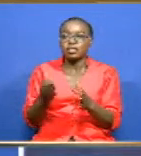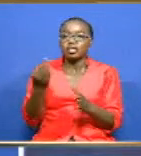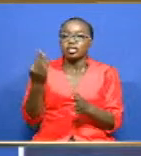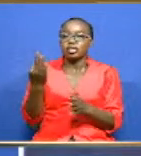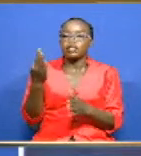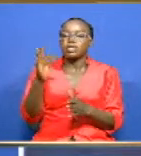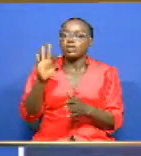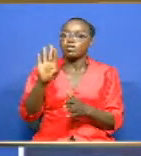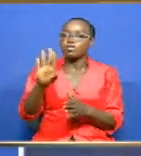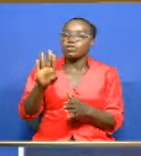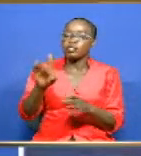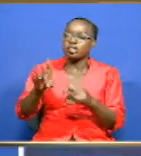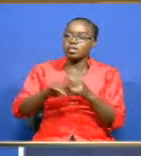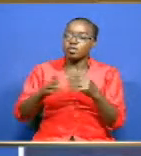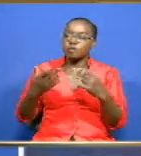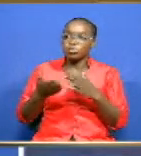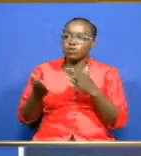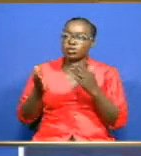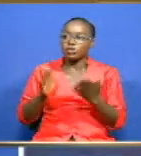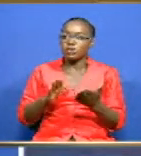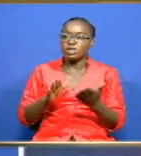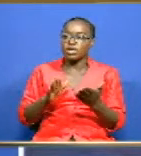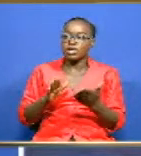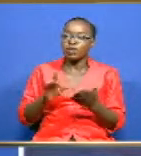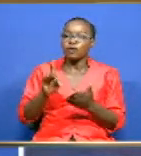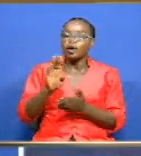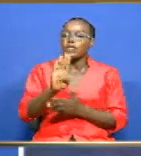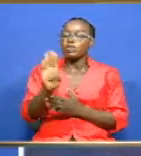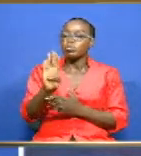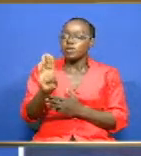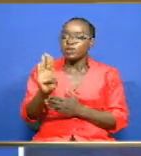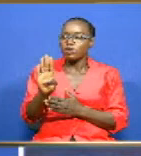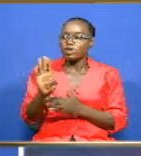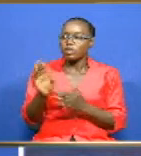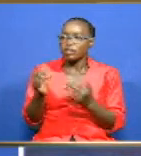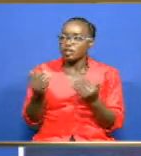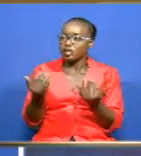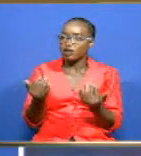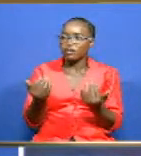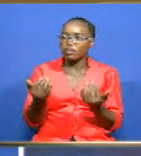346 people who perished, they would get $1 billion. Now, through the